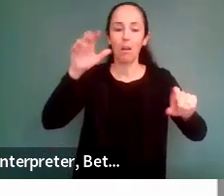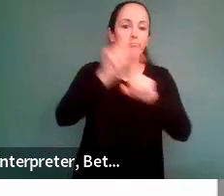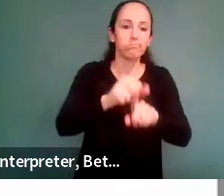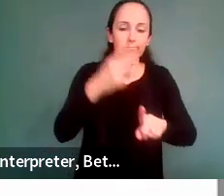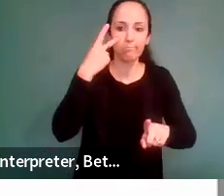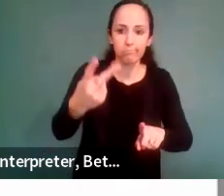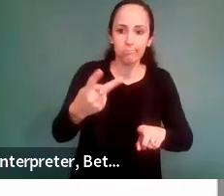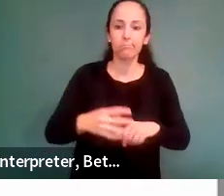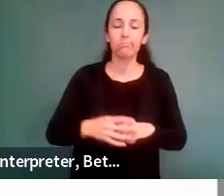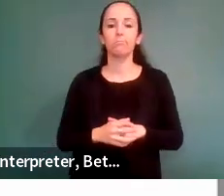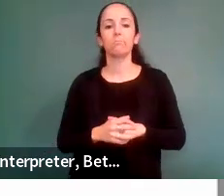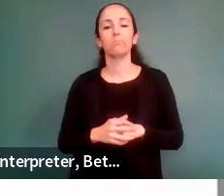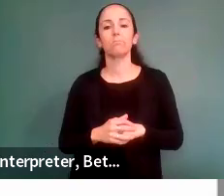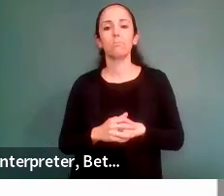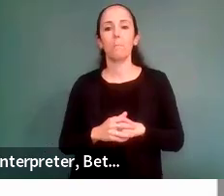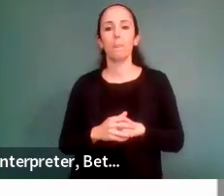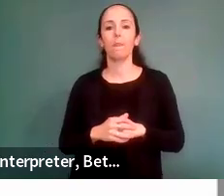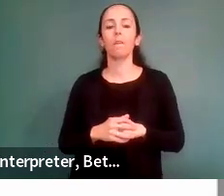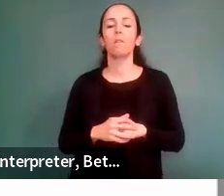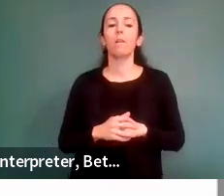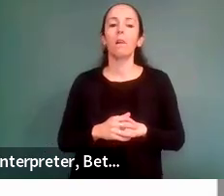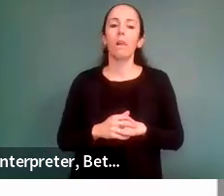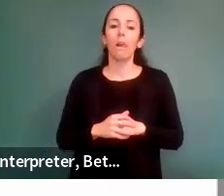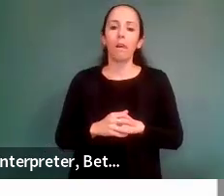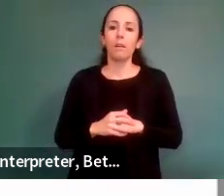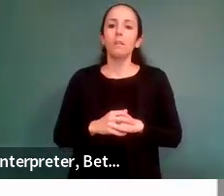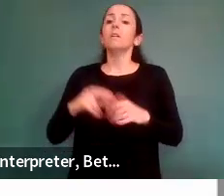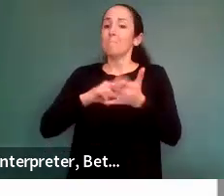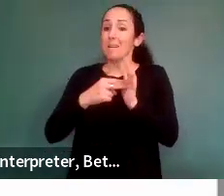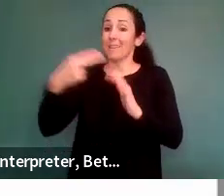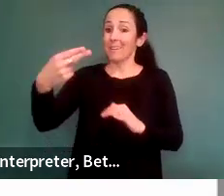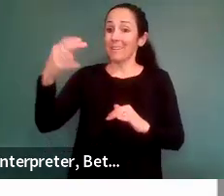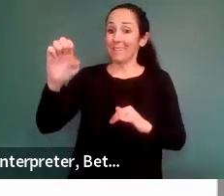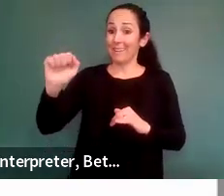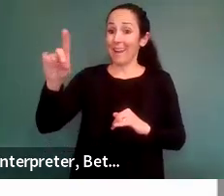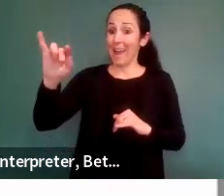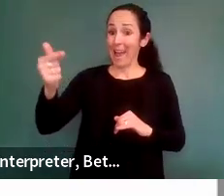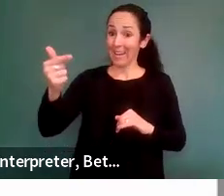use the heading structure to get an understanding of what